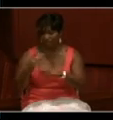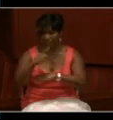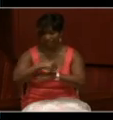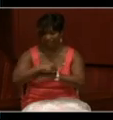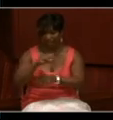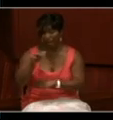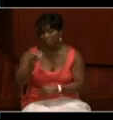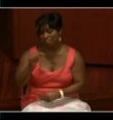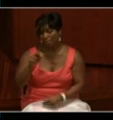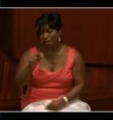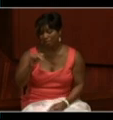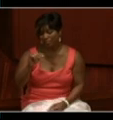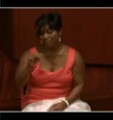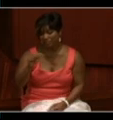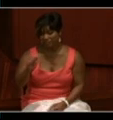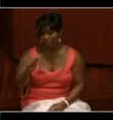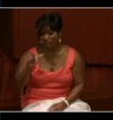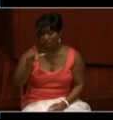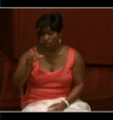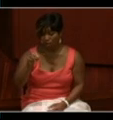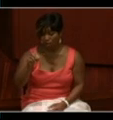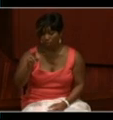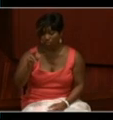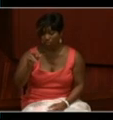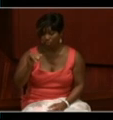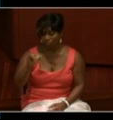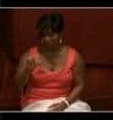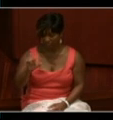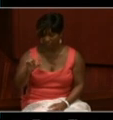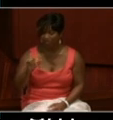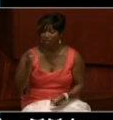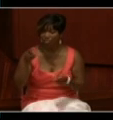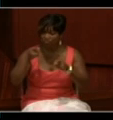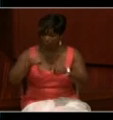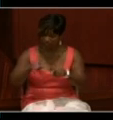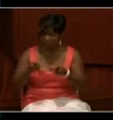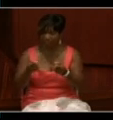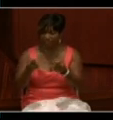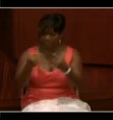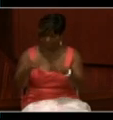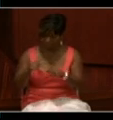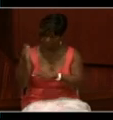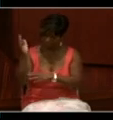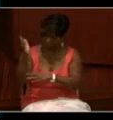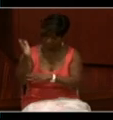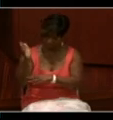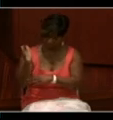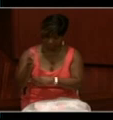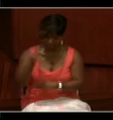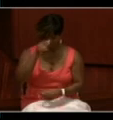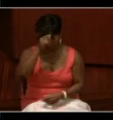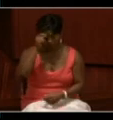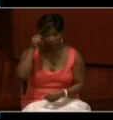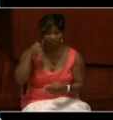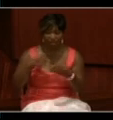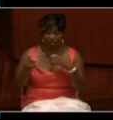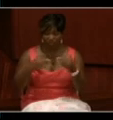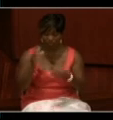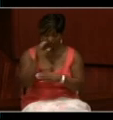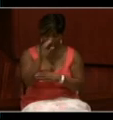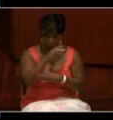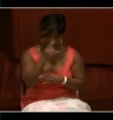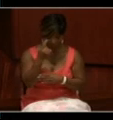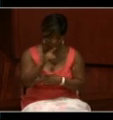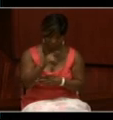Marisa Louie has graciously agreed to step in and give the presentation. Although the search for